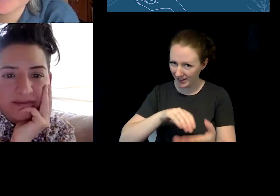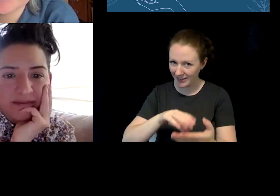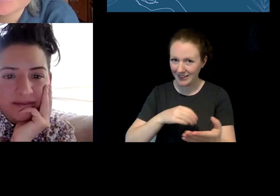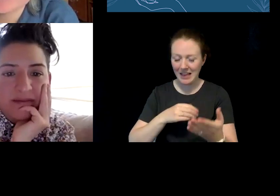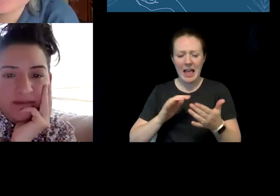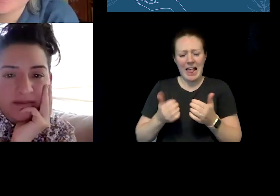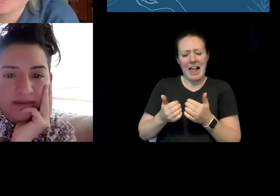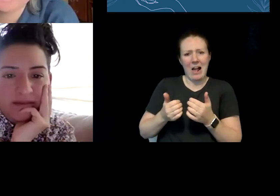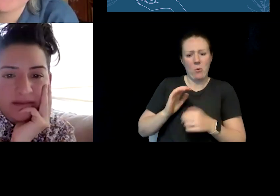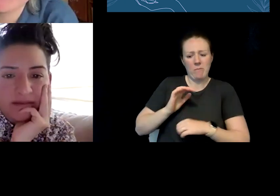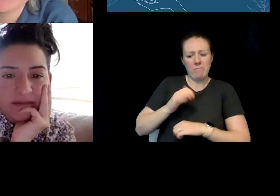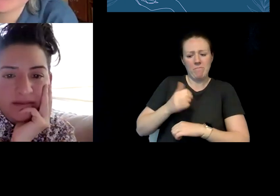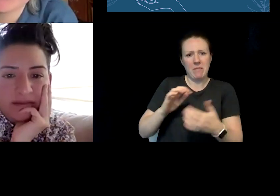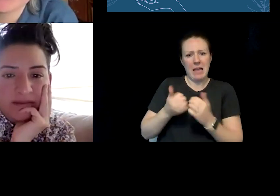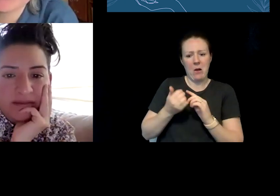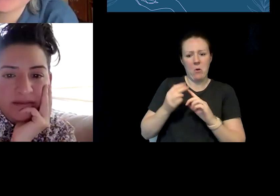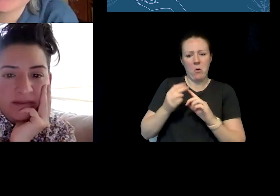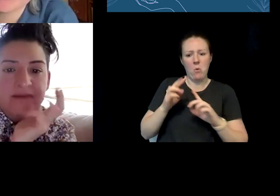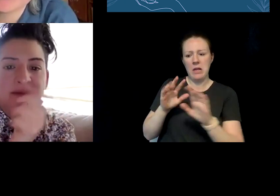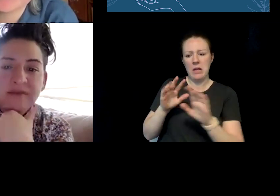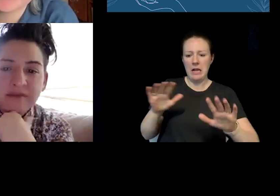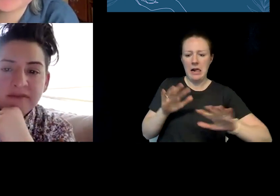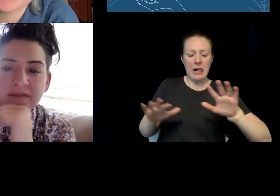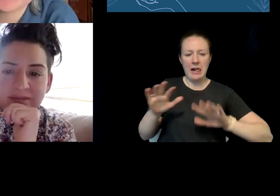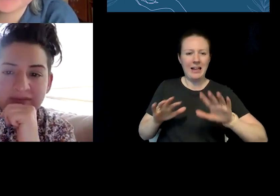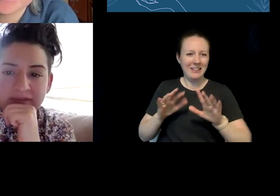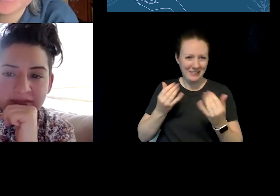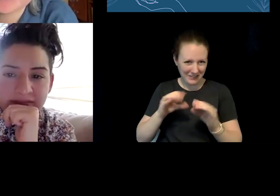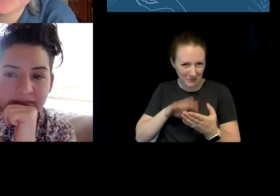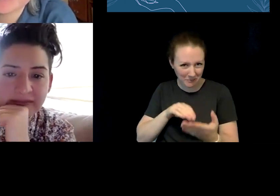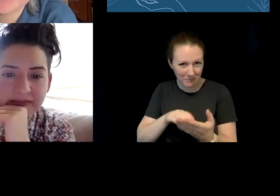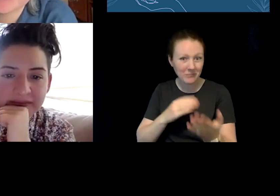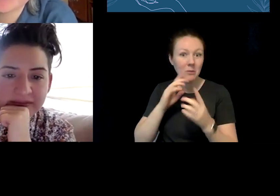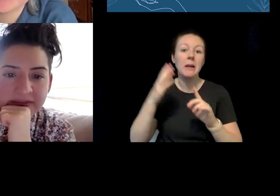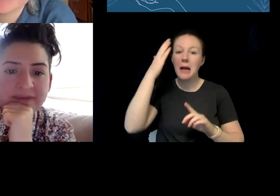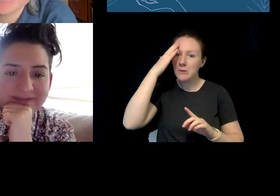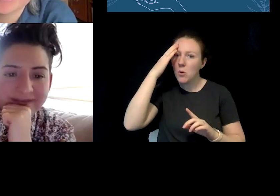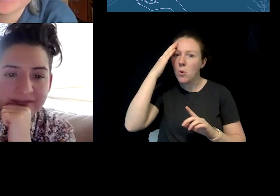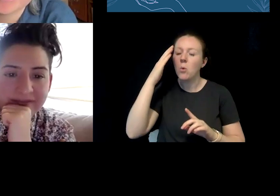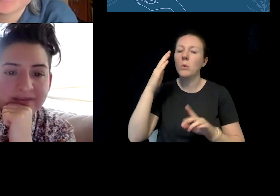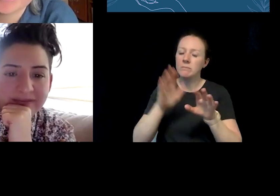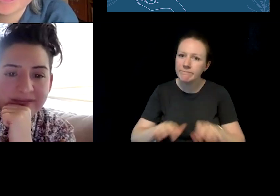how, but I just know that it's fundamentally important.